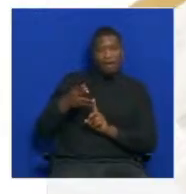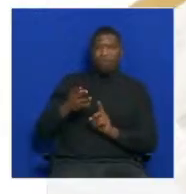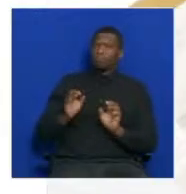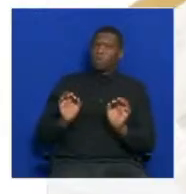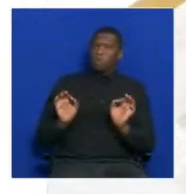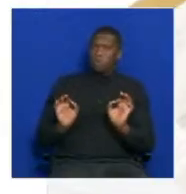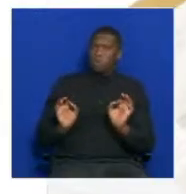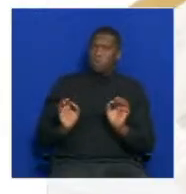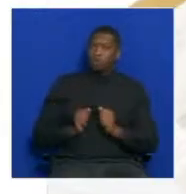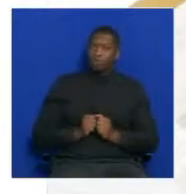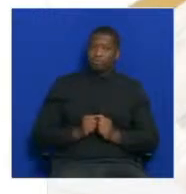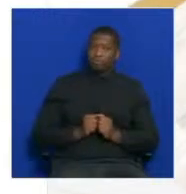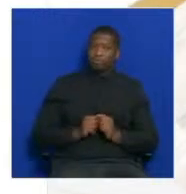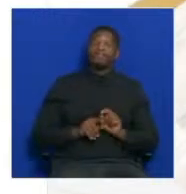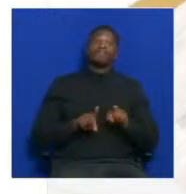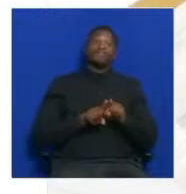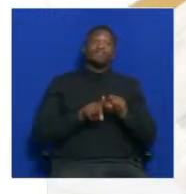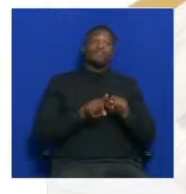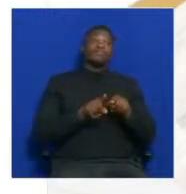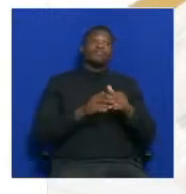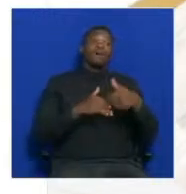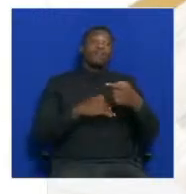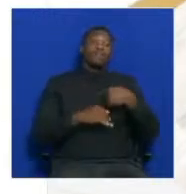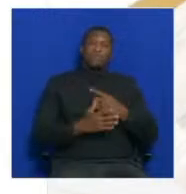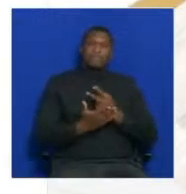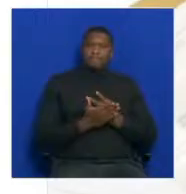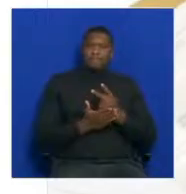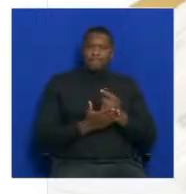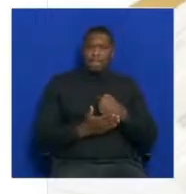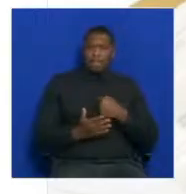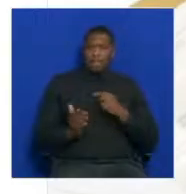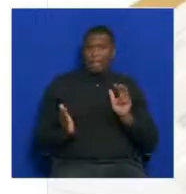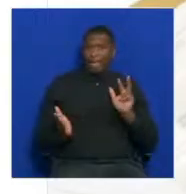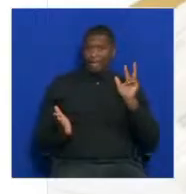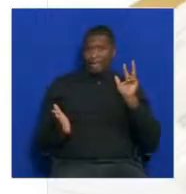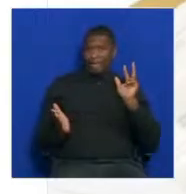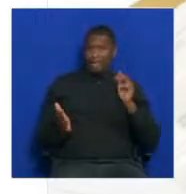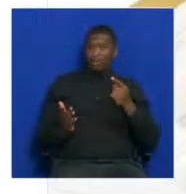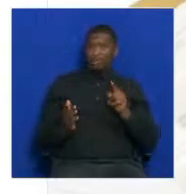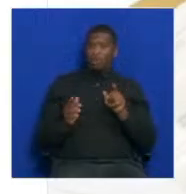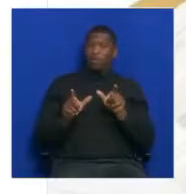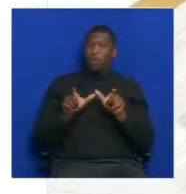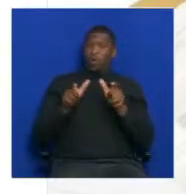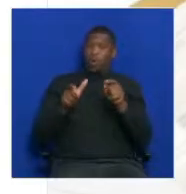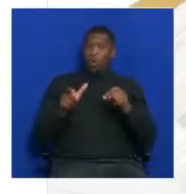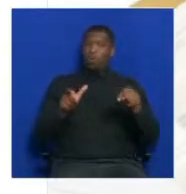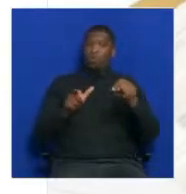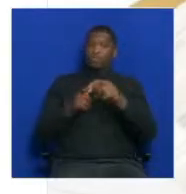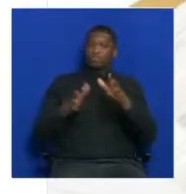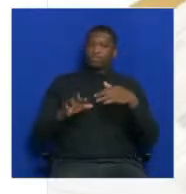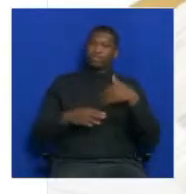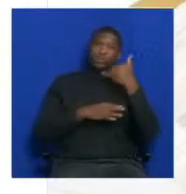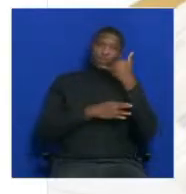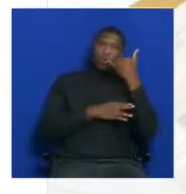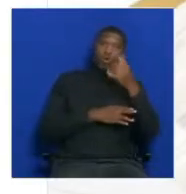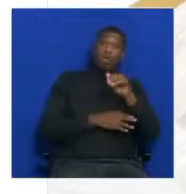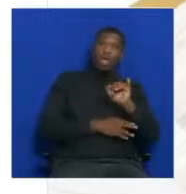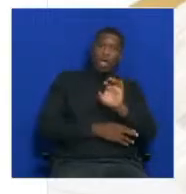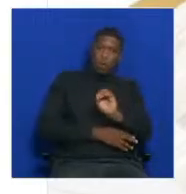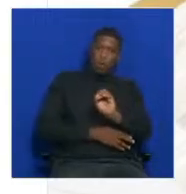As I was preparing my affidavit for the commission, I called the IO, Mr. Mbalo, to inquire about this